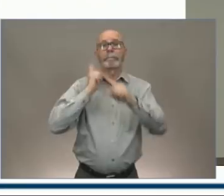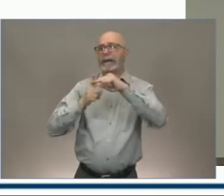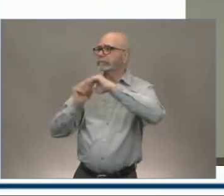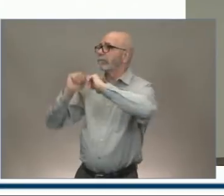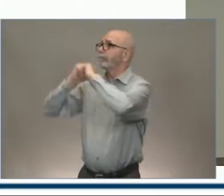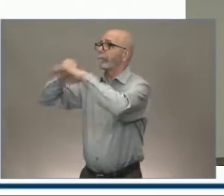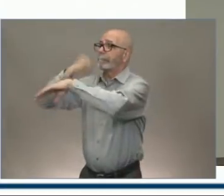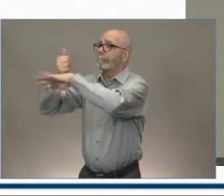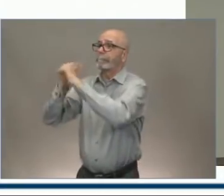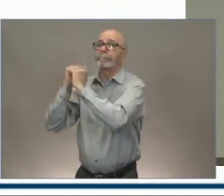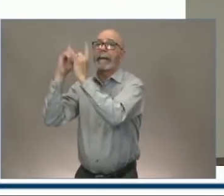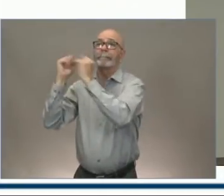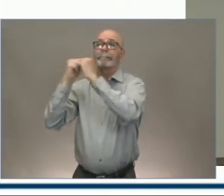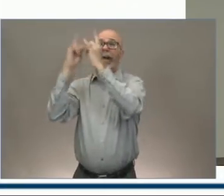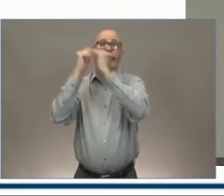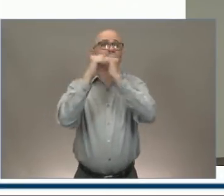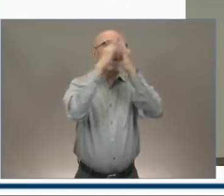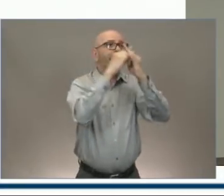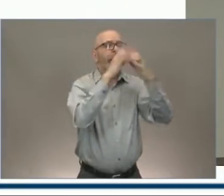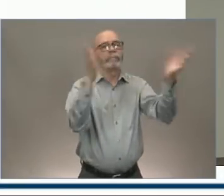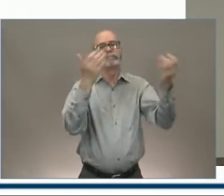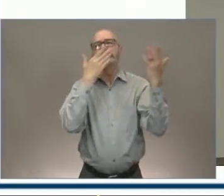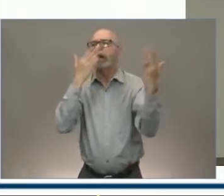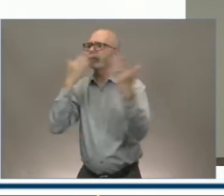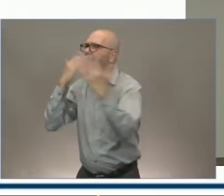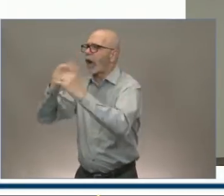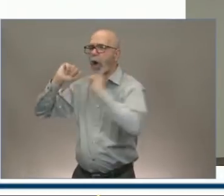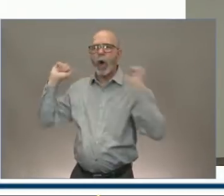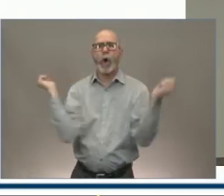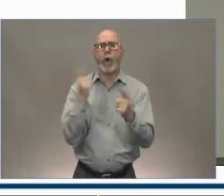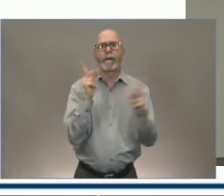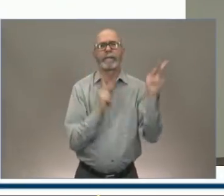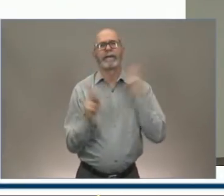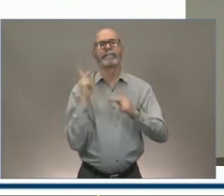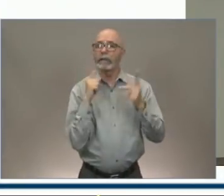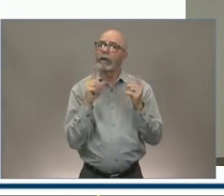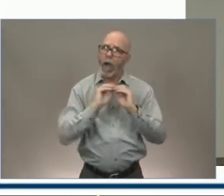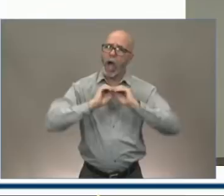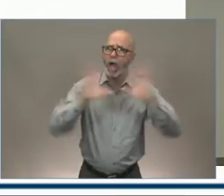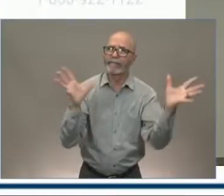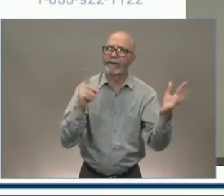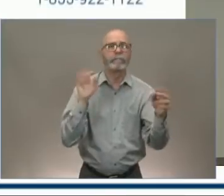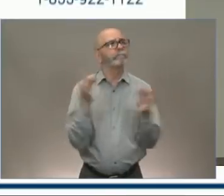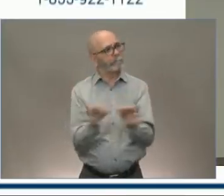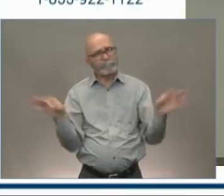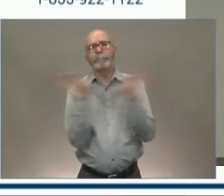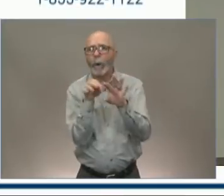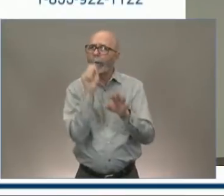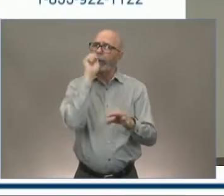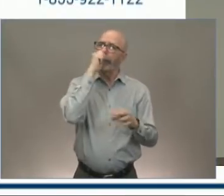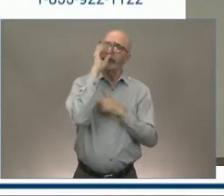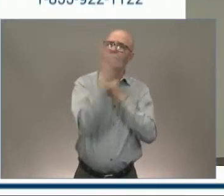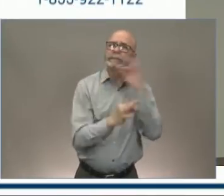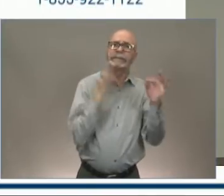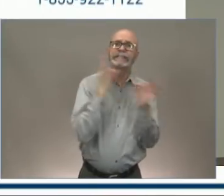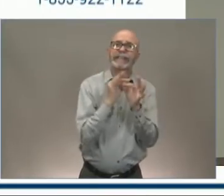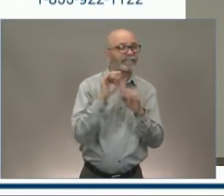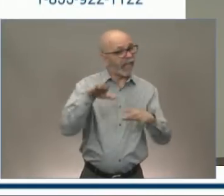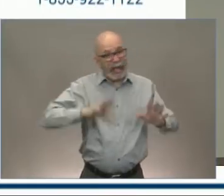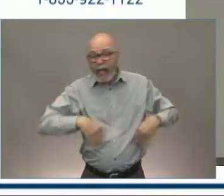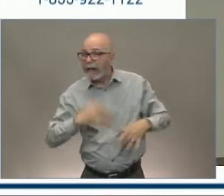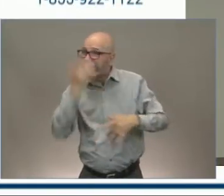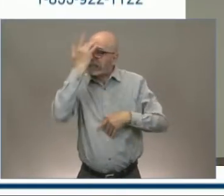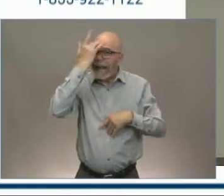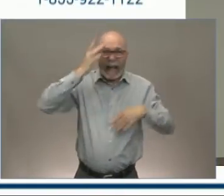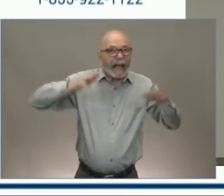much. It's important that we make testing a part of our COVID-19 precautions. If you don't have symptoms but you spend time